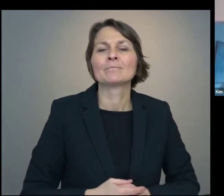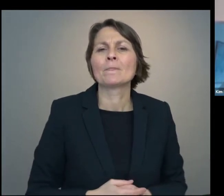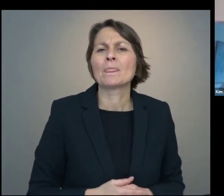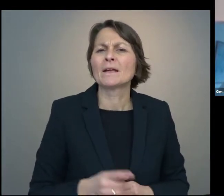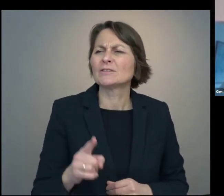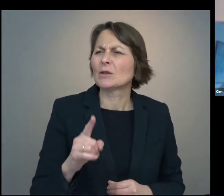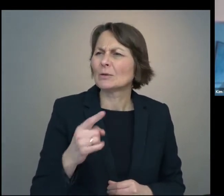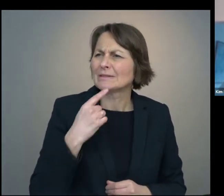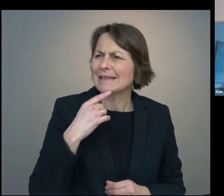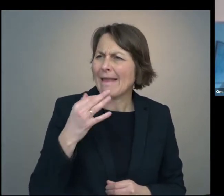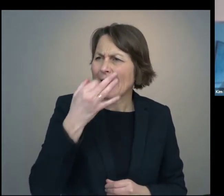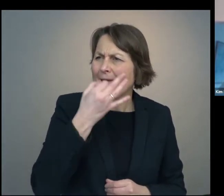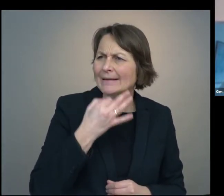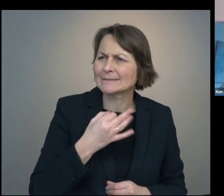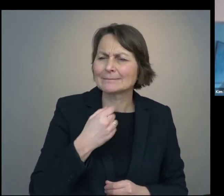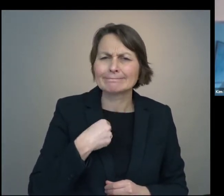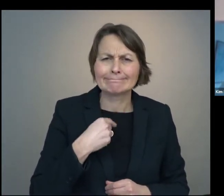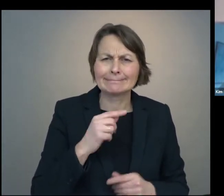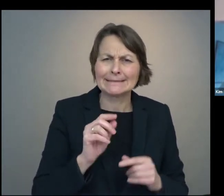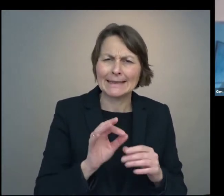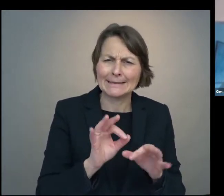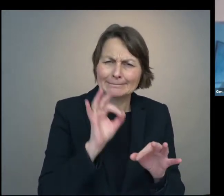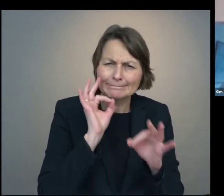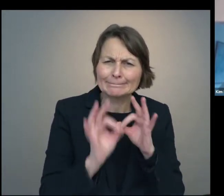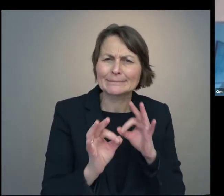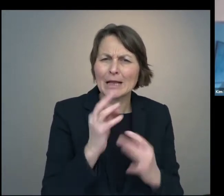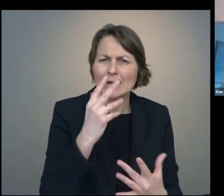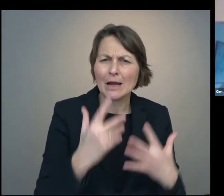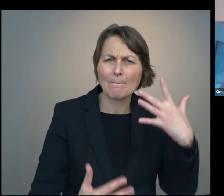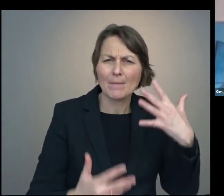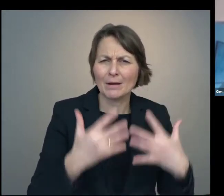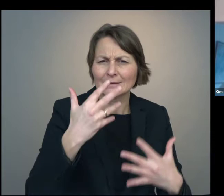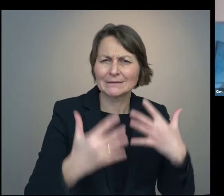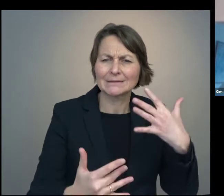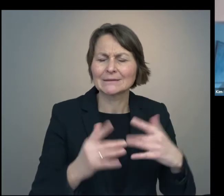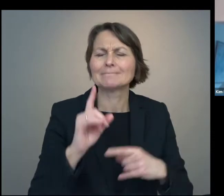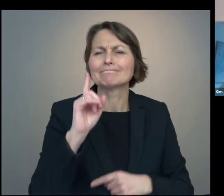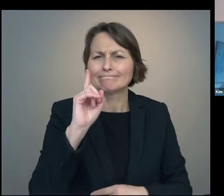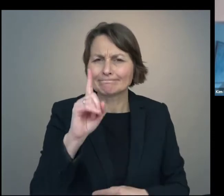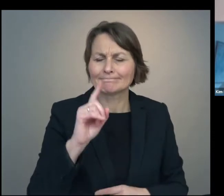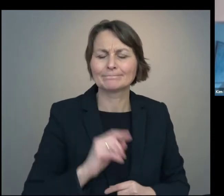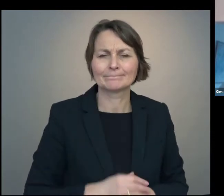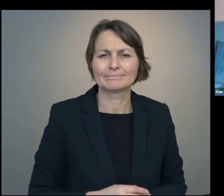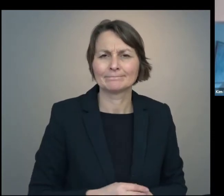There was a question for the exact numbers, and I'm happy to share them.